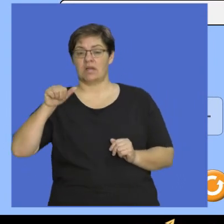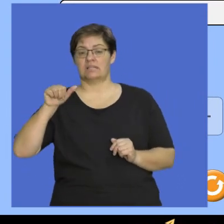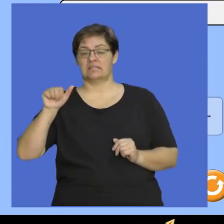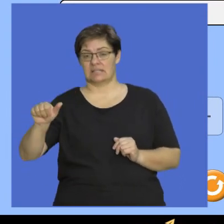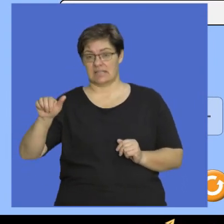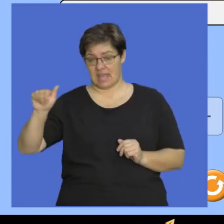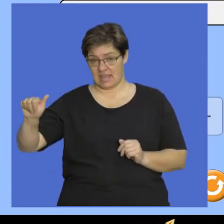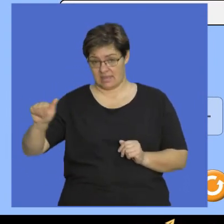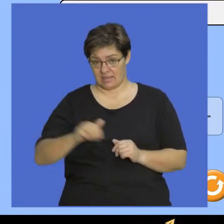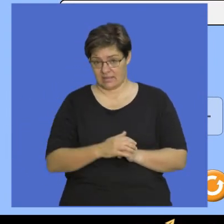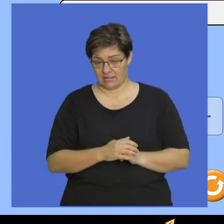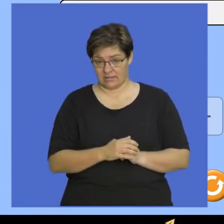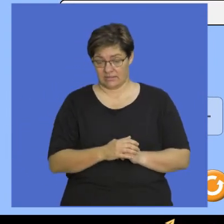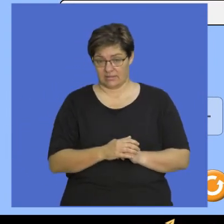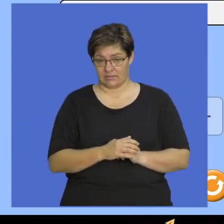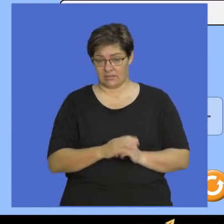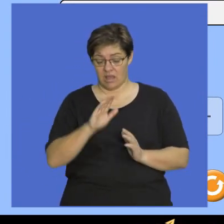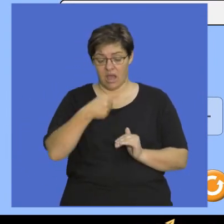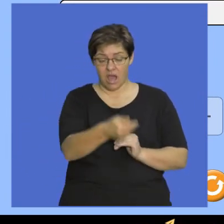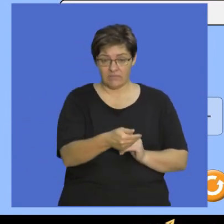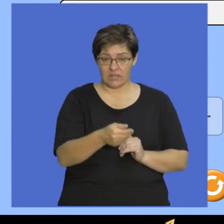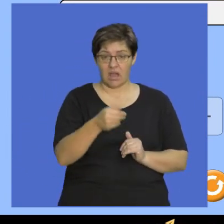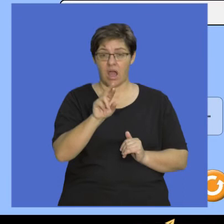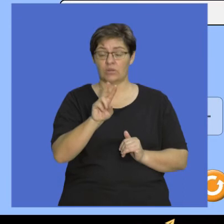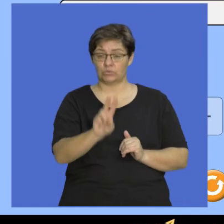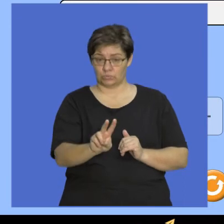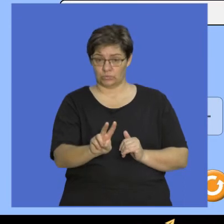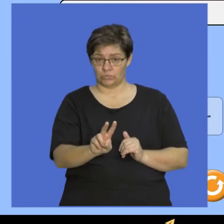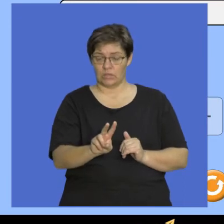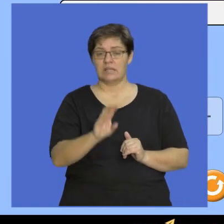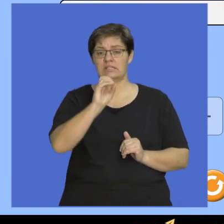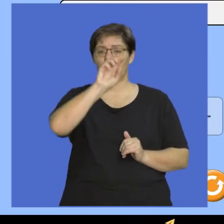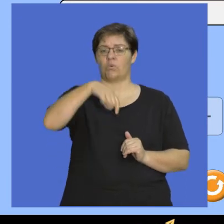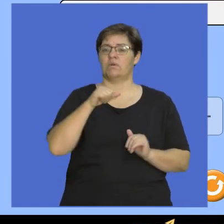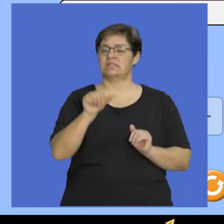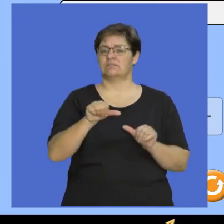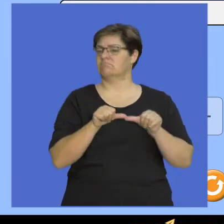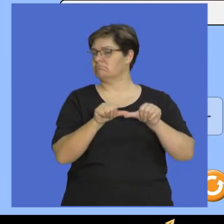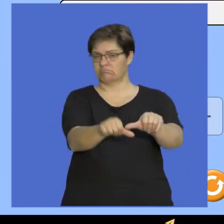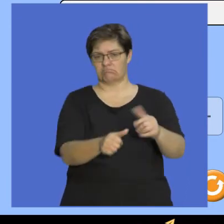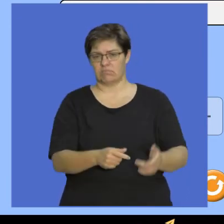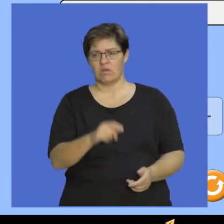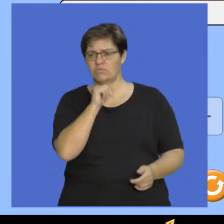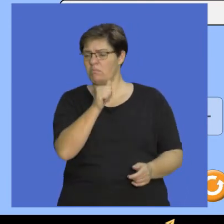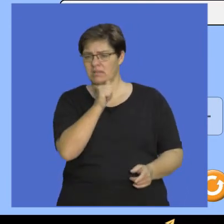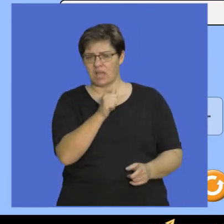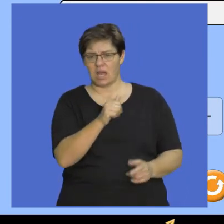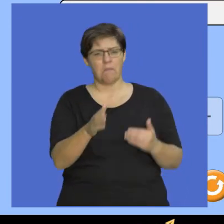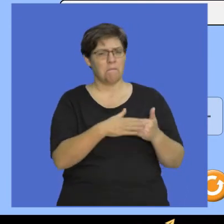amperes of current, okay? After R1, R2, there is 0.6. Even if we put another